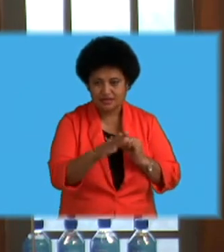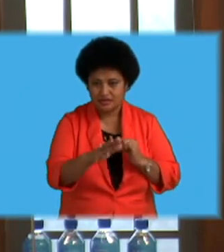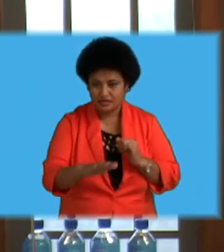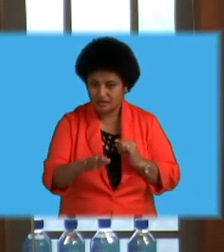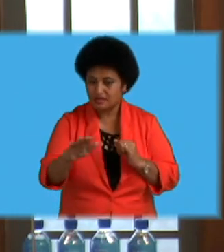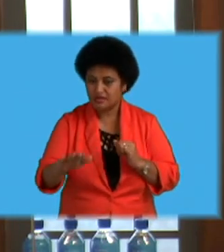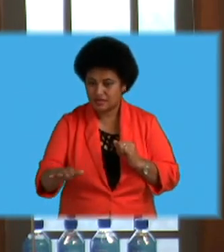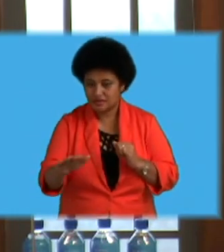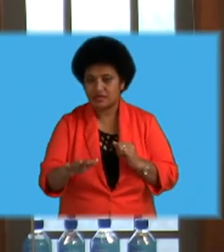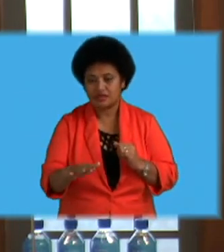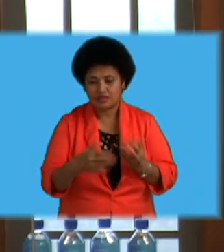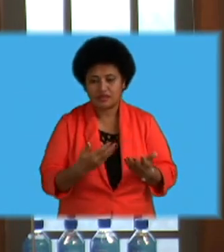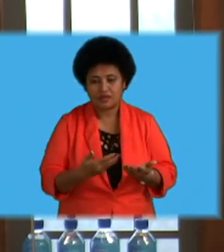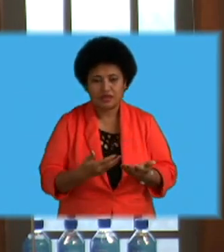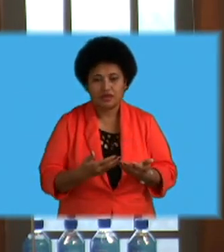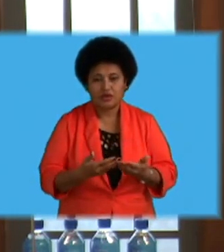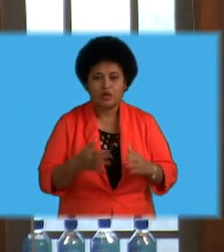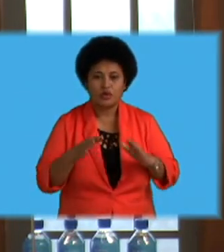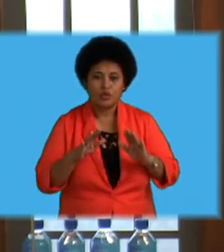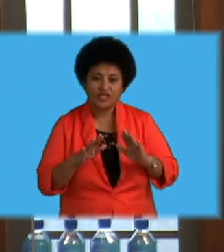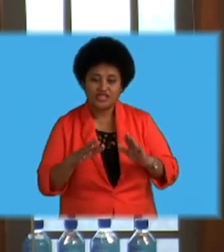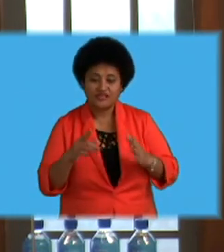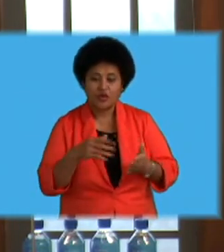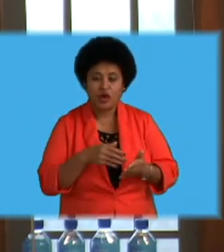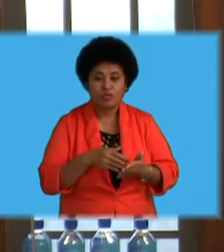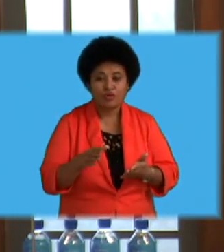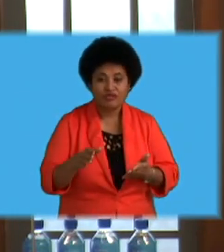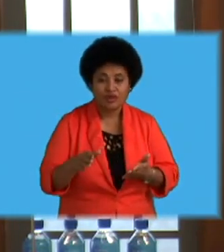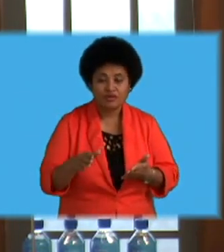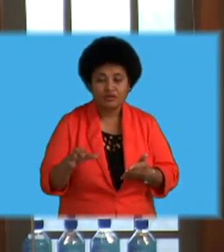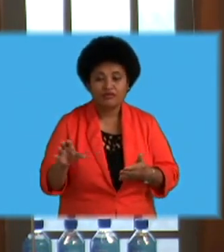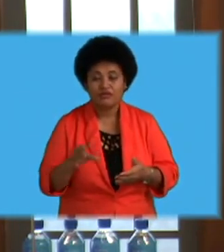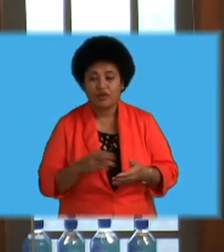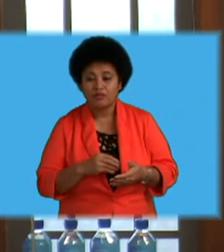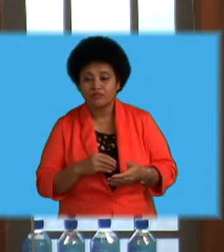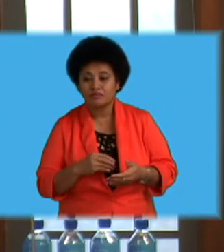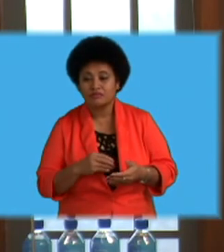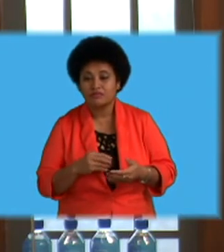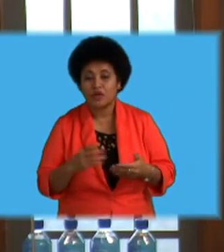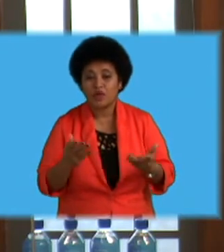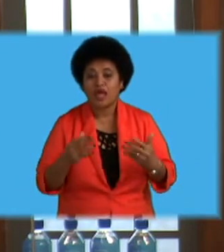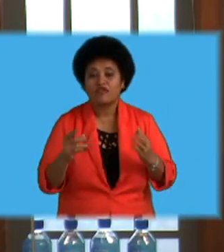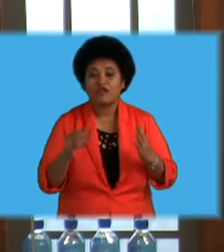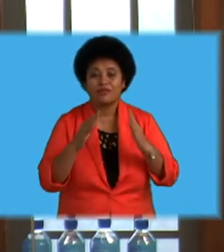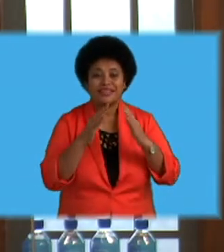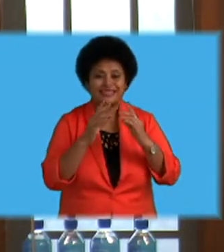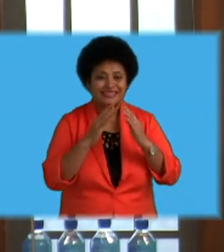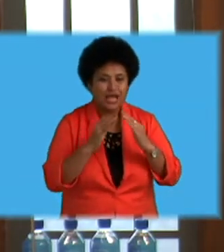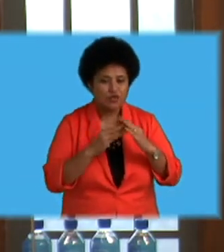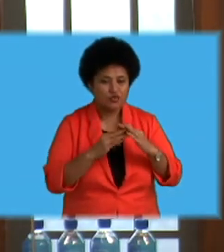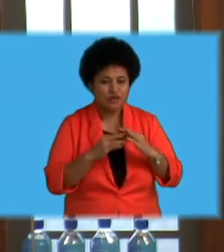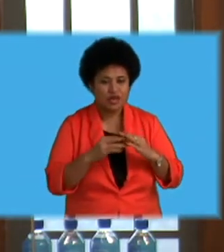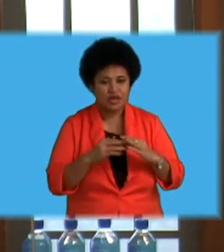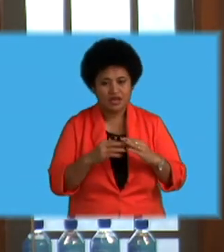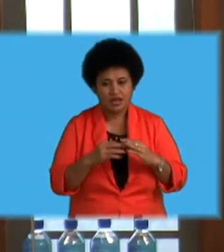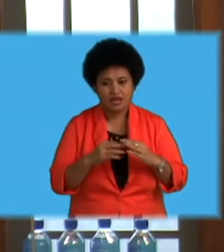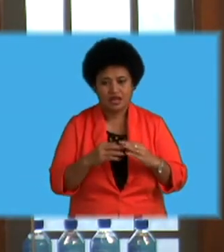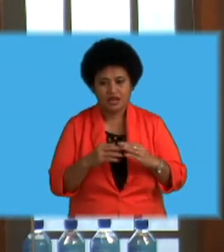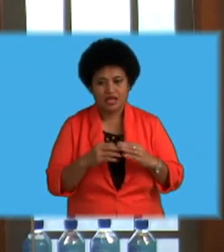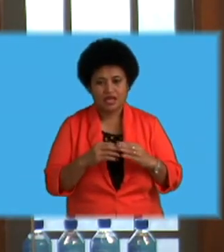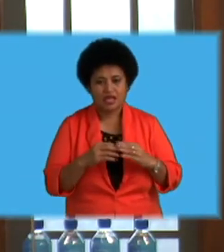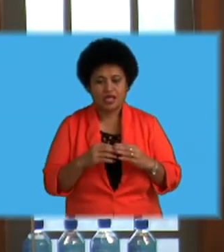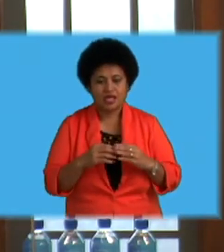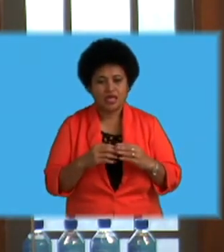pending the approval of being approved by the town planning department. in